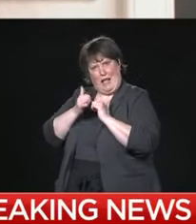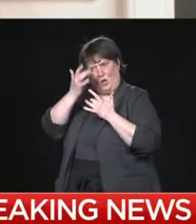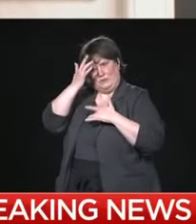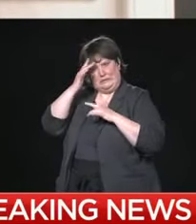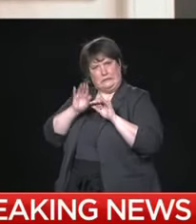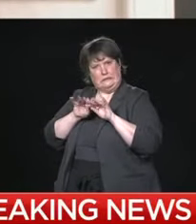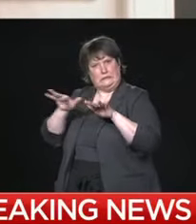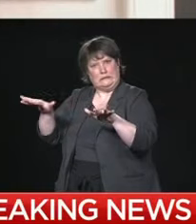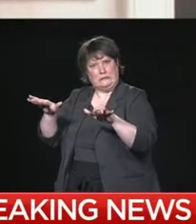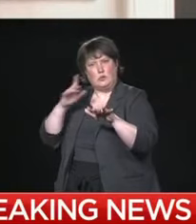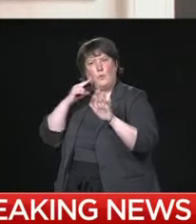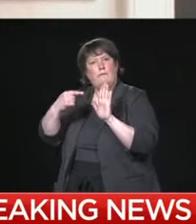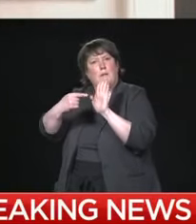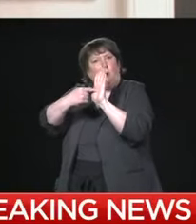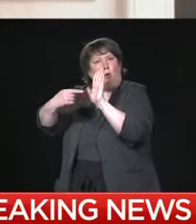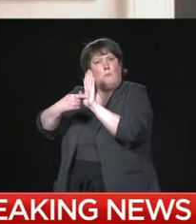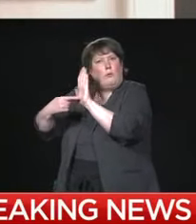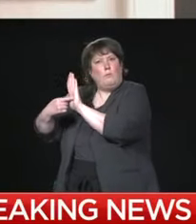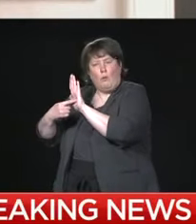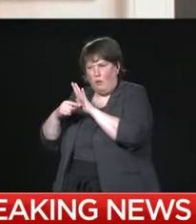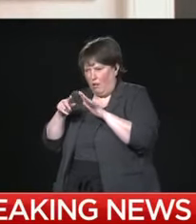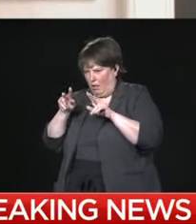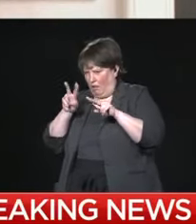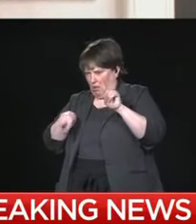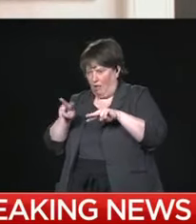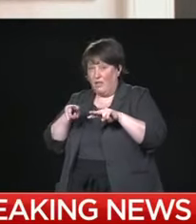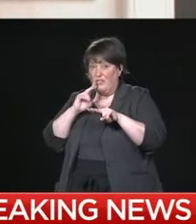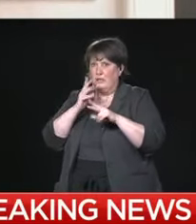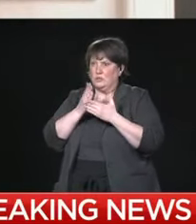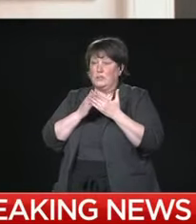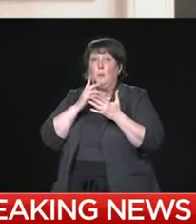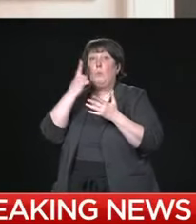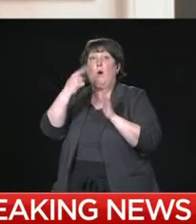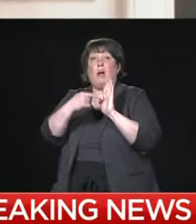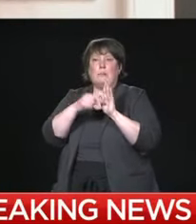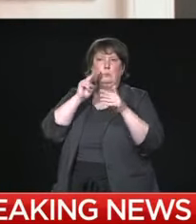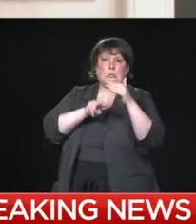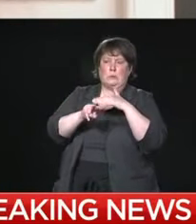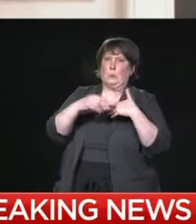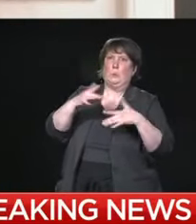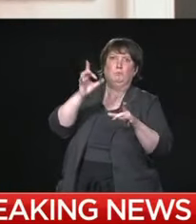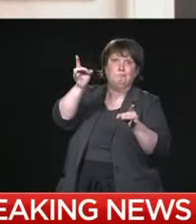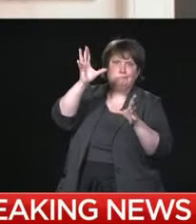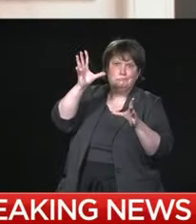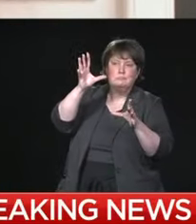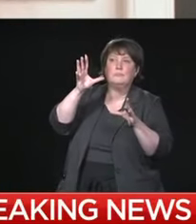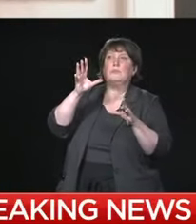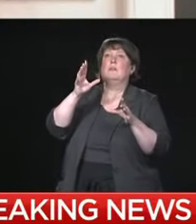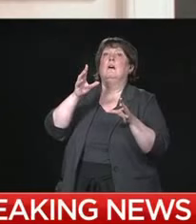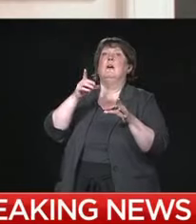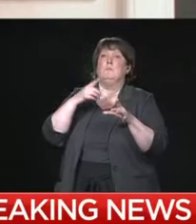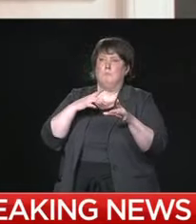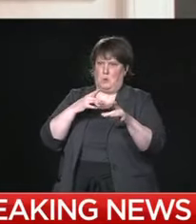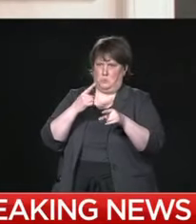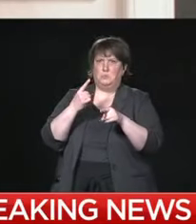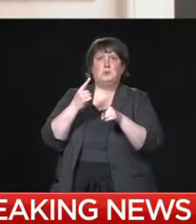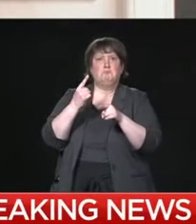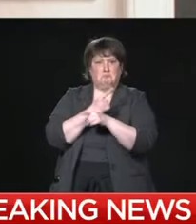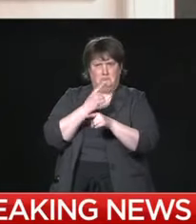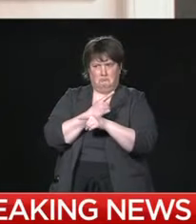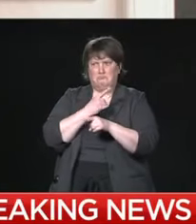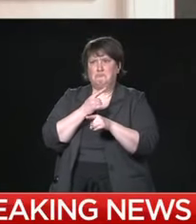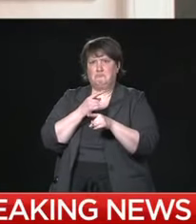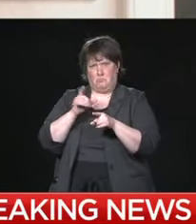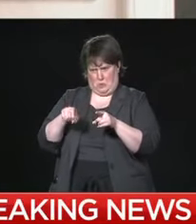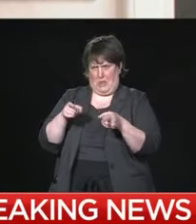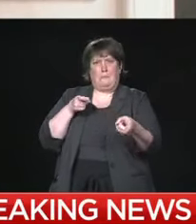worst case scenarios are fairly dire, but the expected track is reasonable and something we think